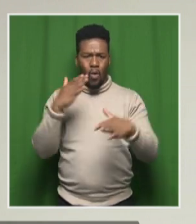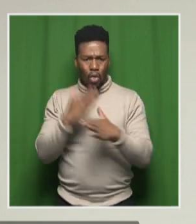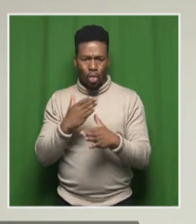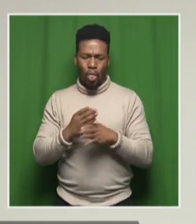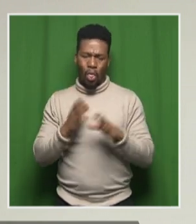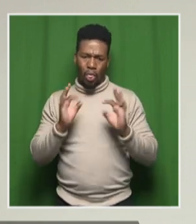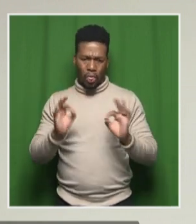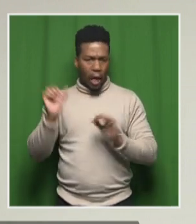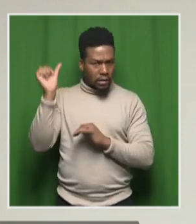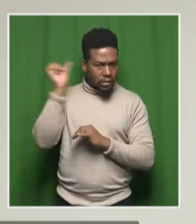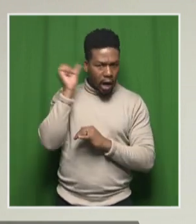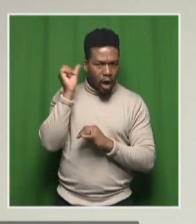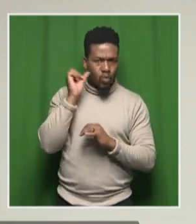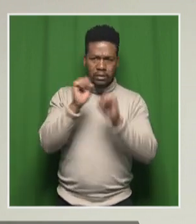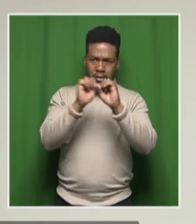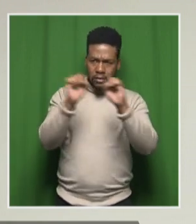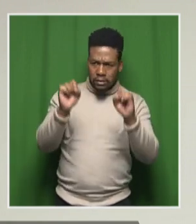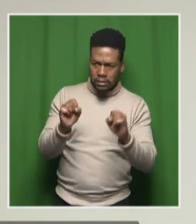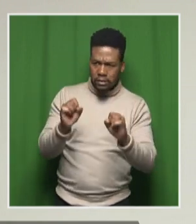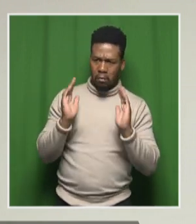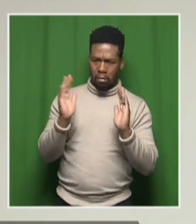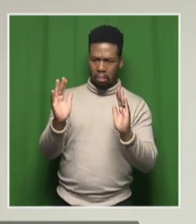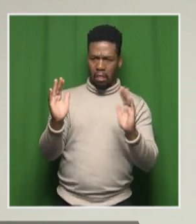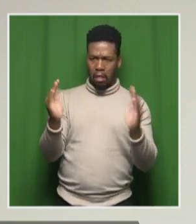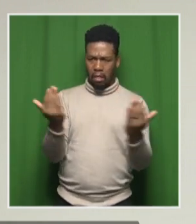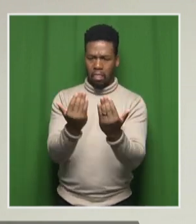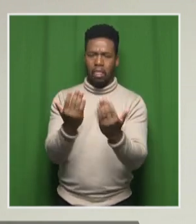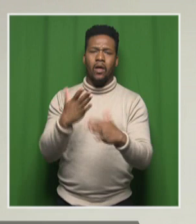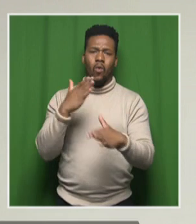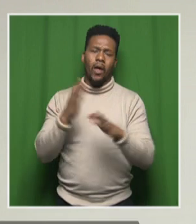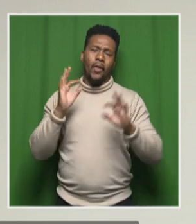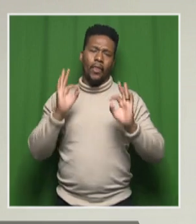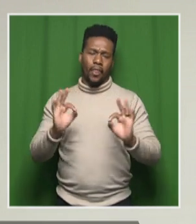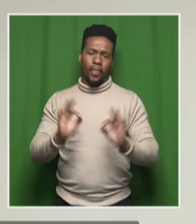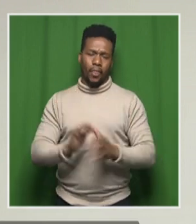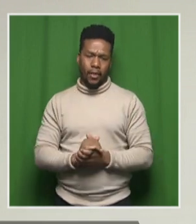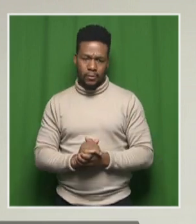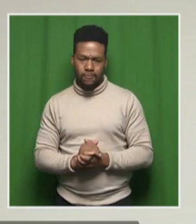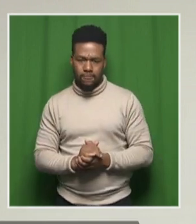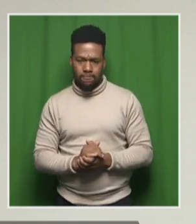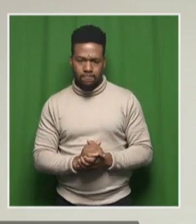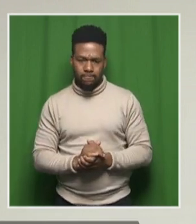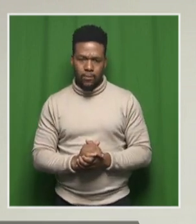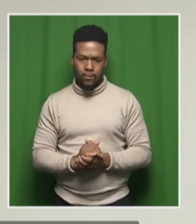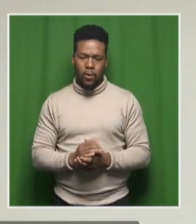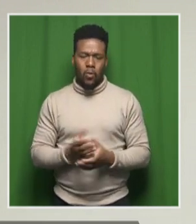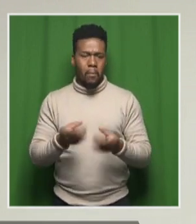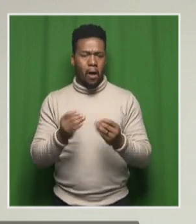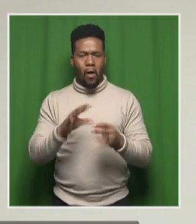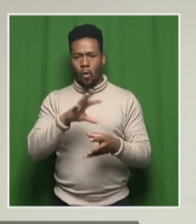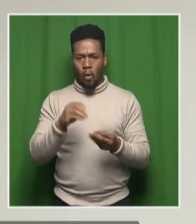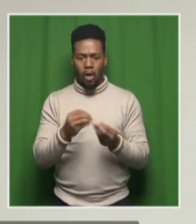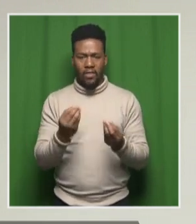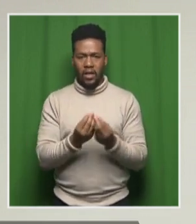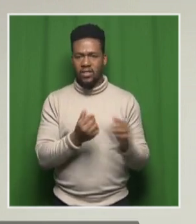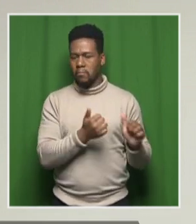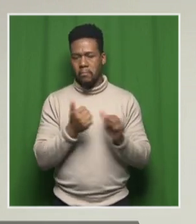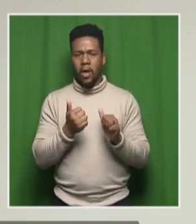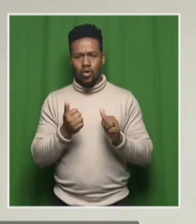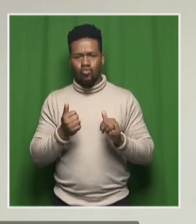has not been harmed and our electrics are all good. So we just try to make sure that we got it back up to standard. And we use the